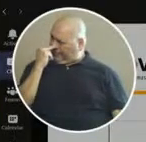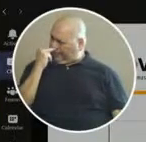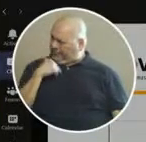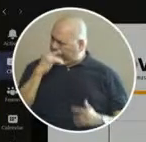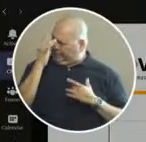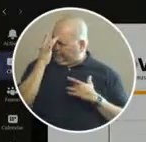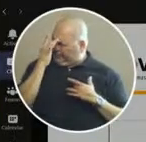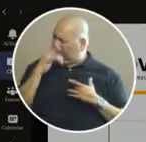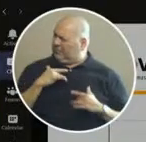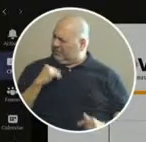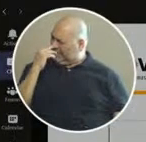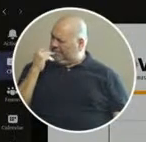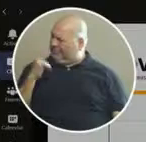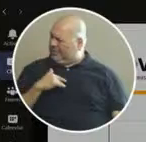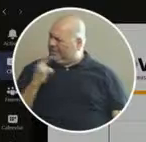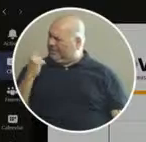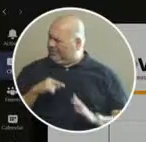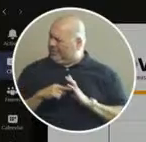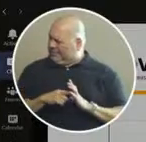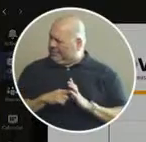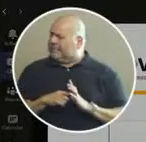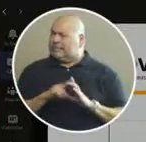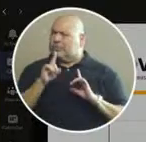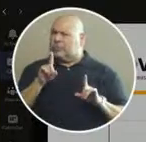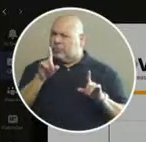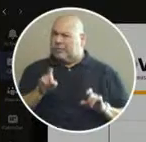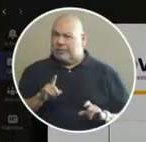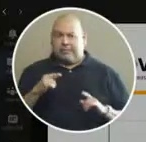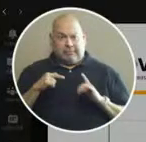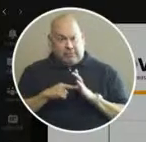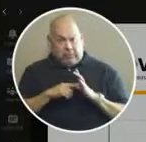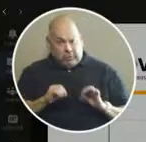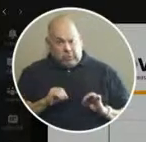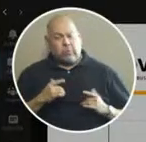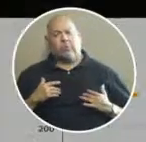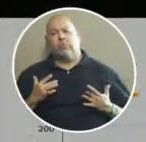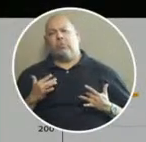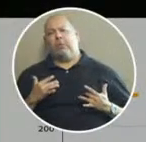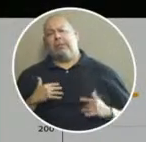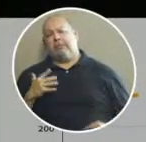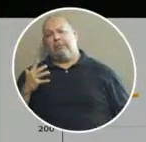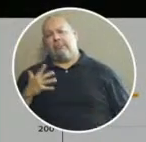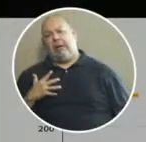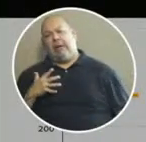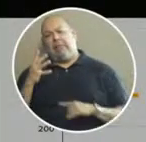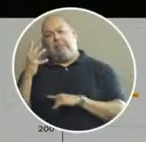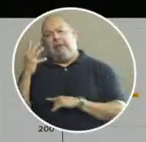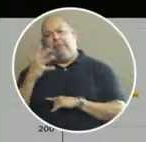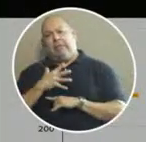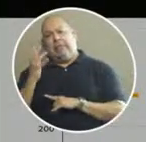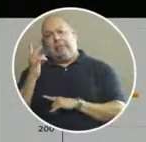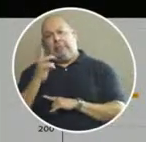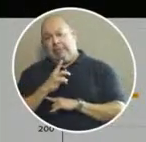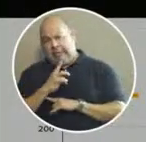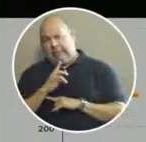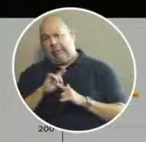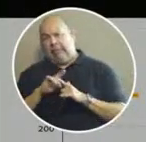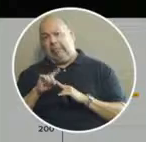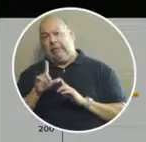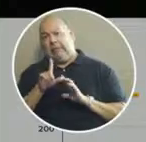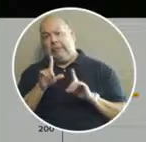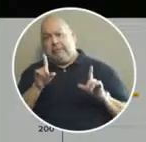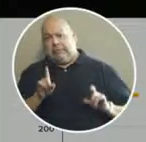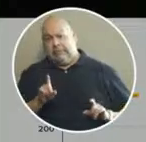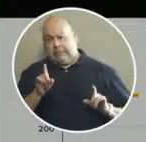tested as soon as you feel the symptoms. If you don't have any symptoms, you can wait about 5-7 days and go test it. It is